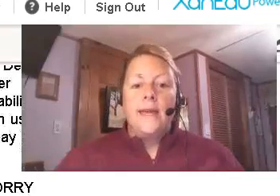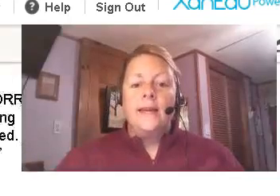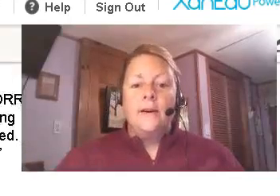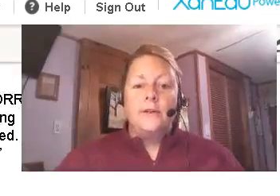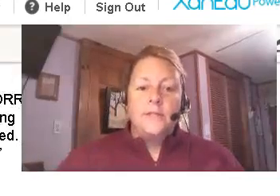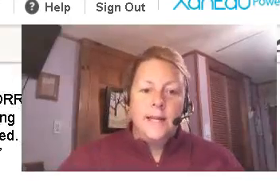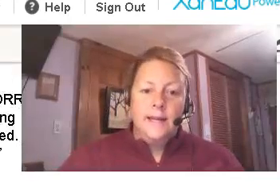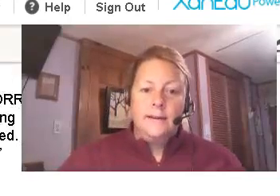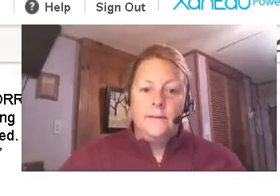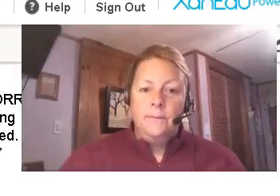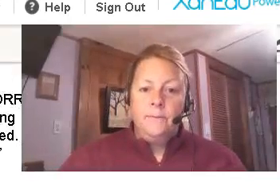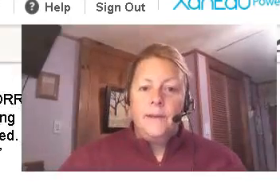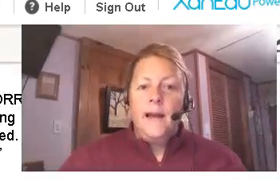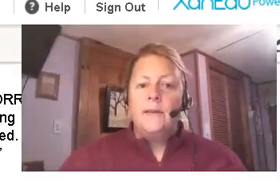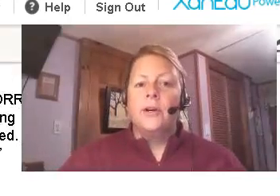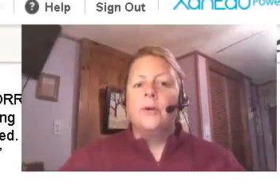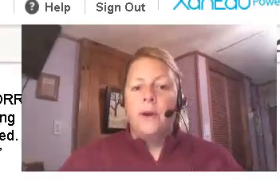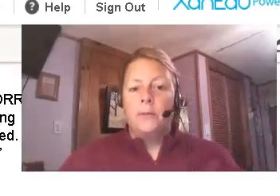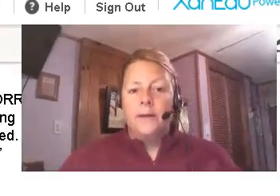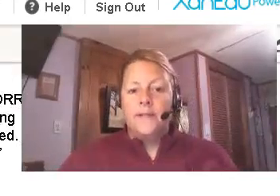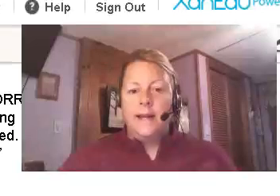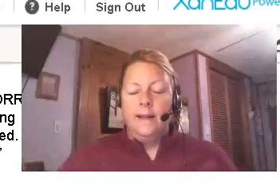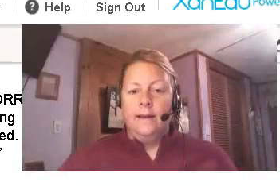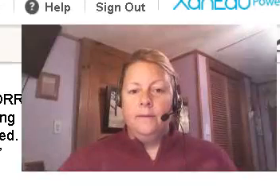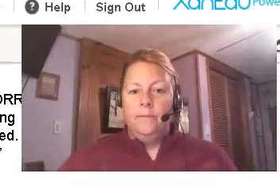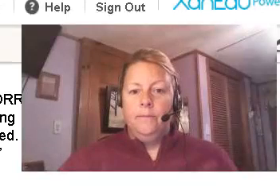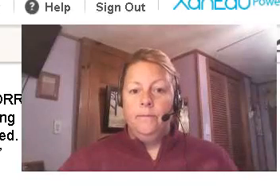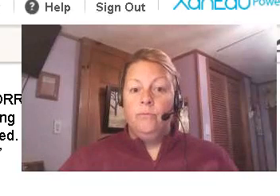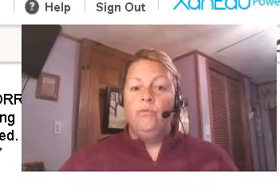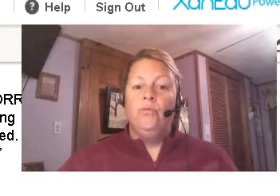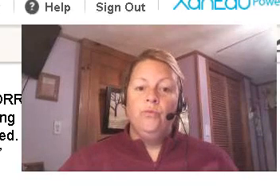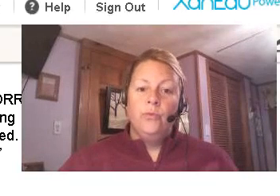so that they can understand the correct way of signing it.